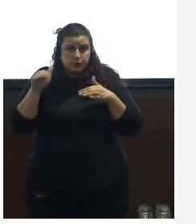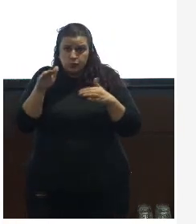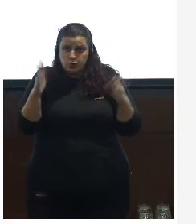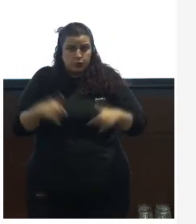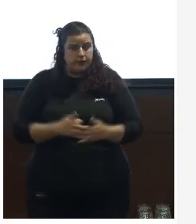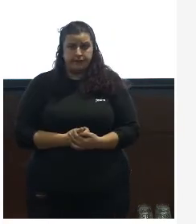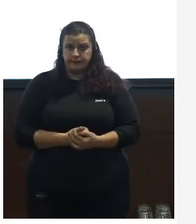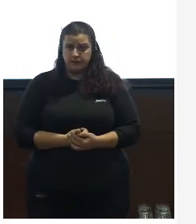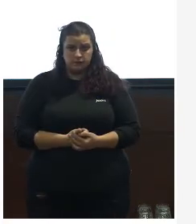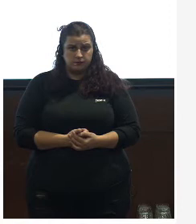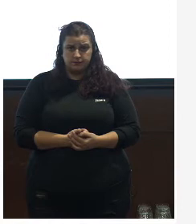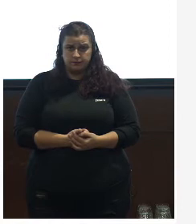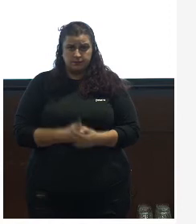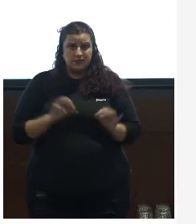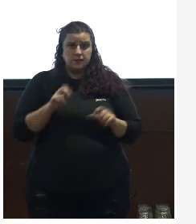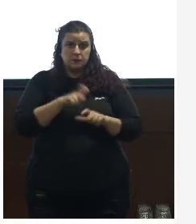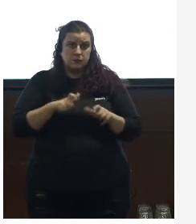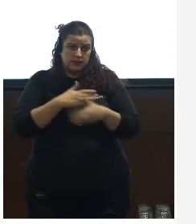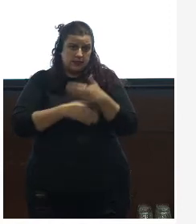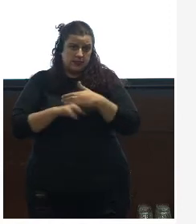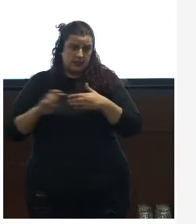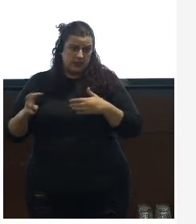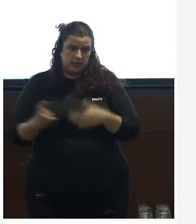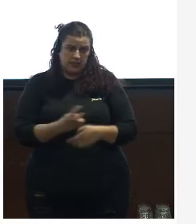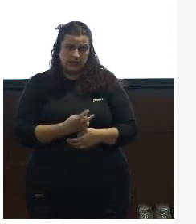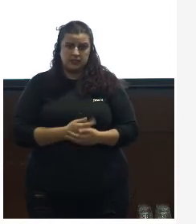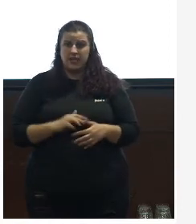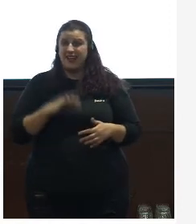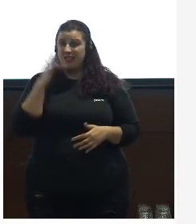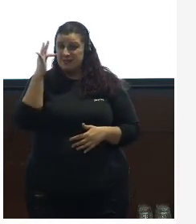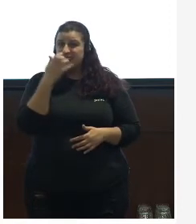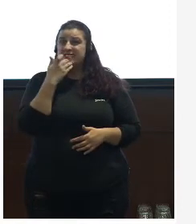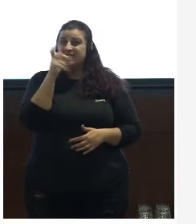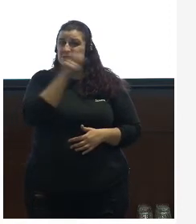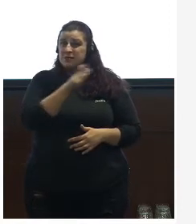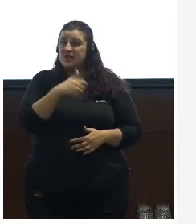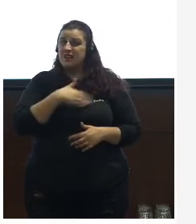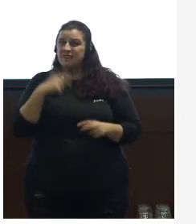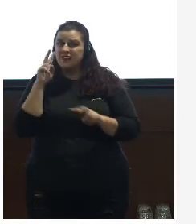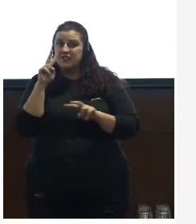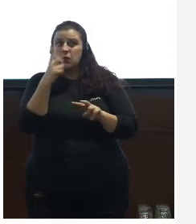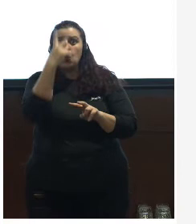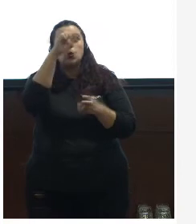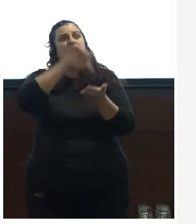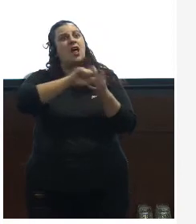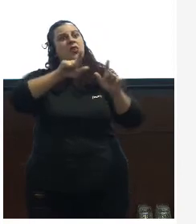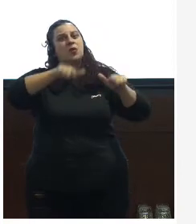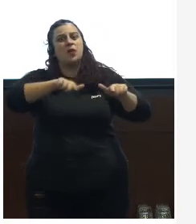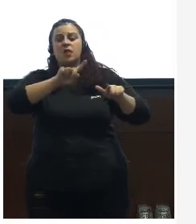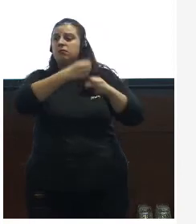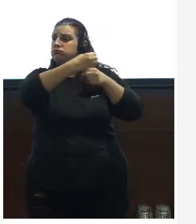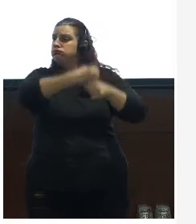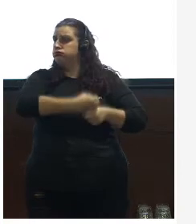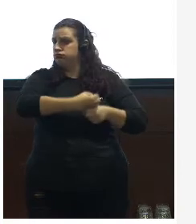Additionally, if people want to visit a city by themselves, so they don't want to be depending on a tour company, they just want to go from the